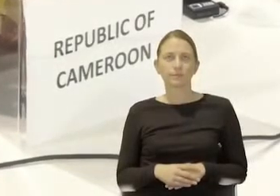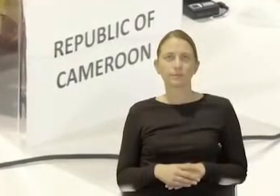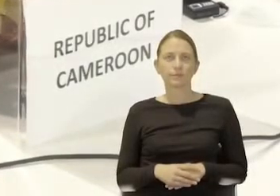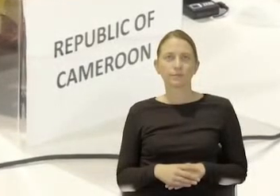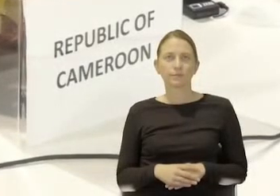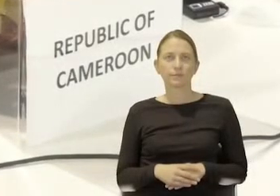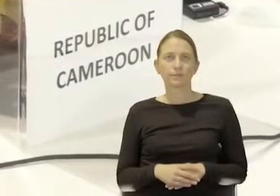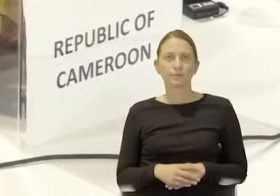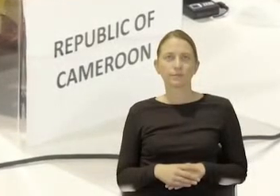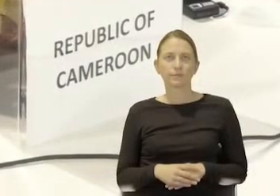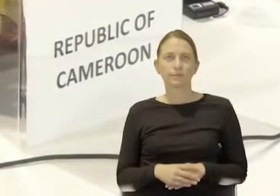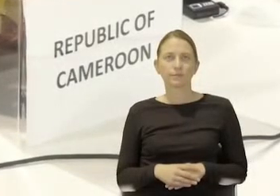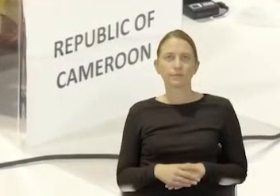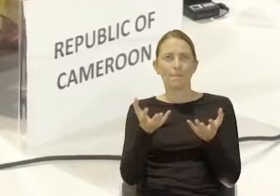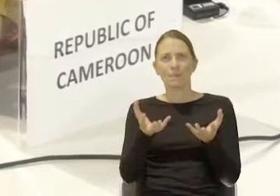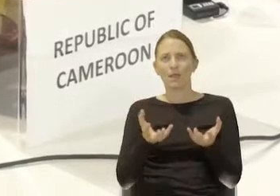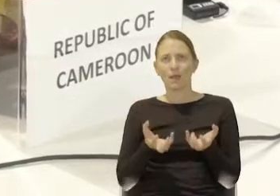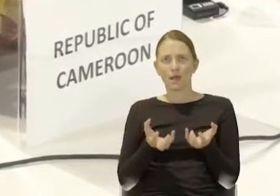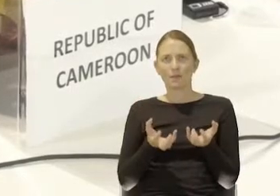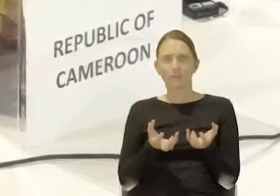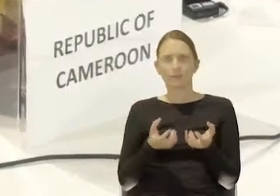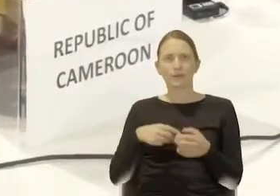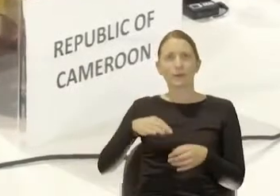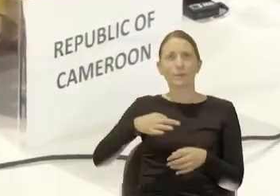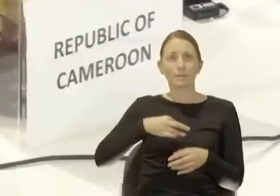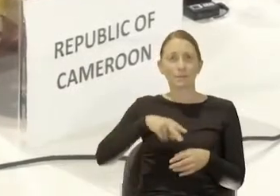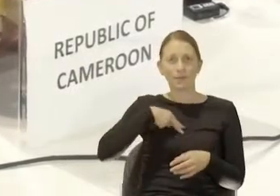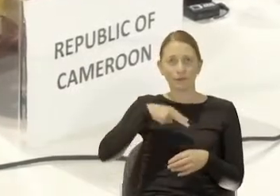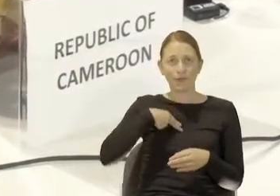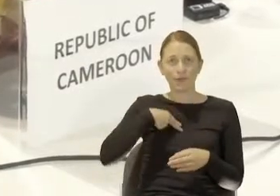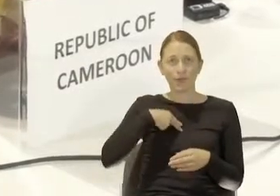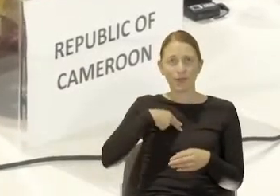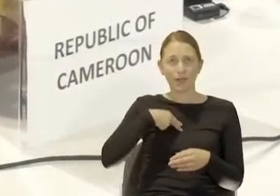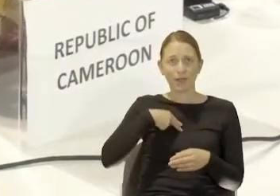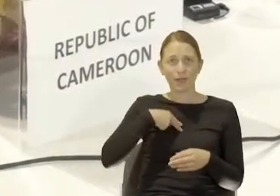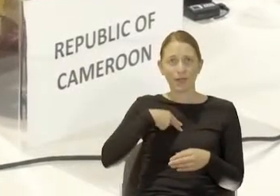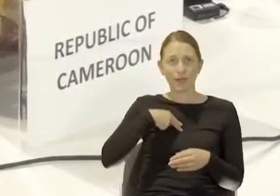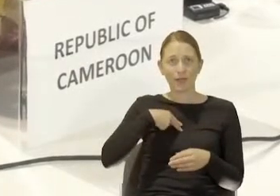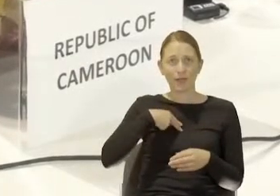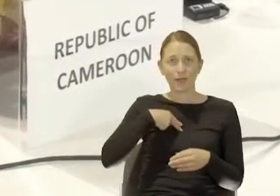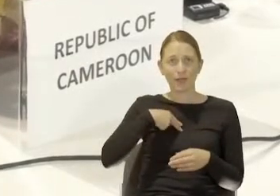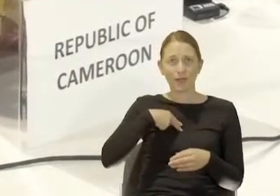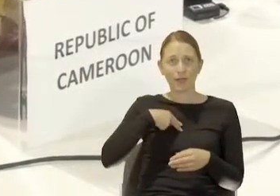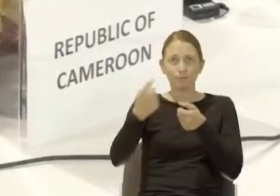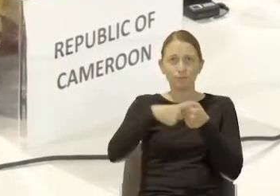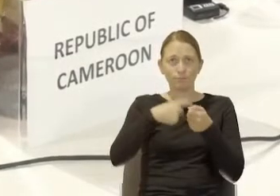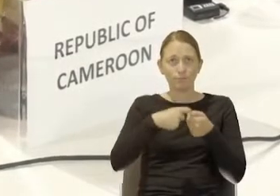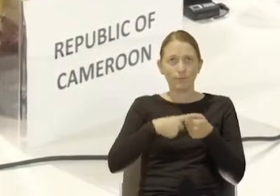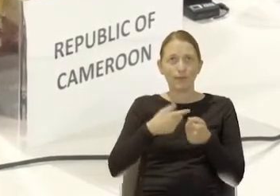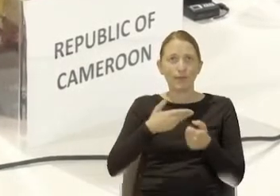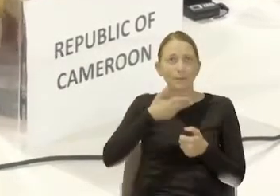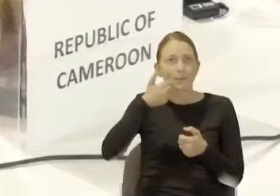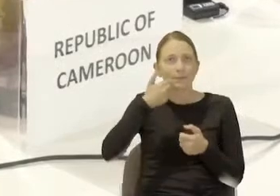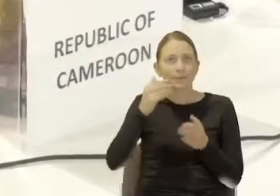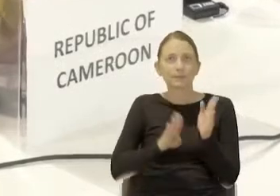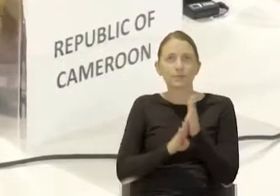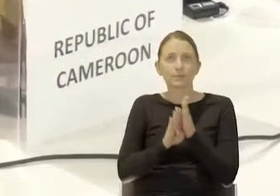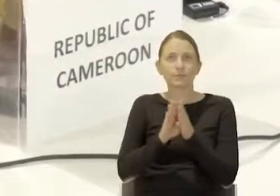We are also trying to stimulate the private industry, improve the legislative framework,